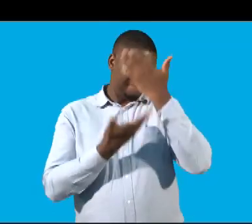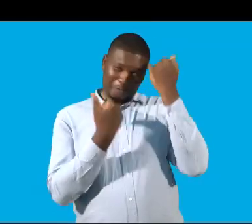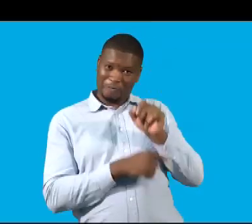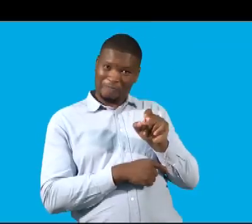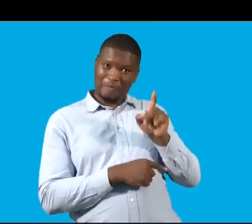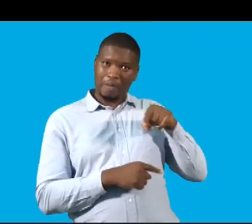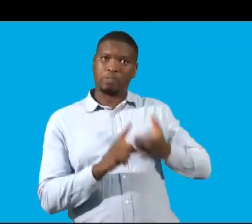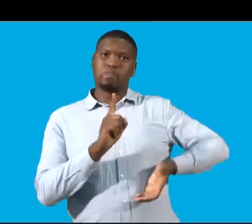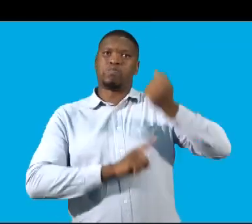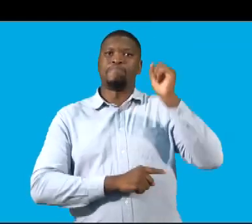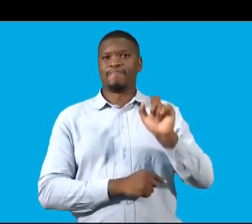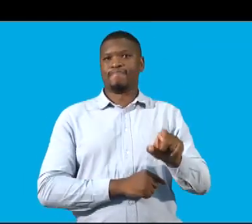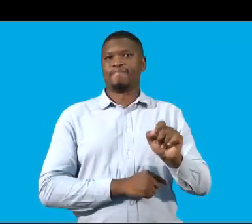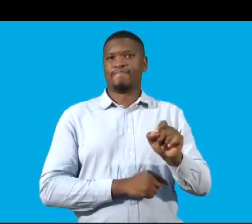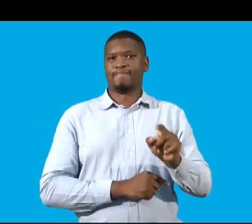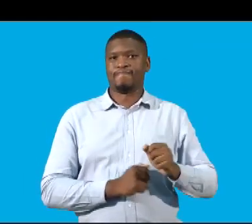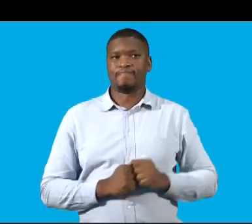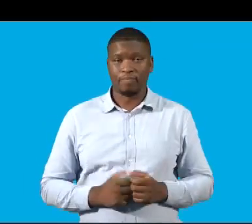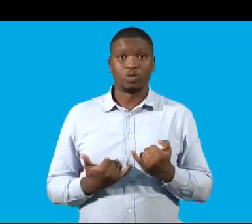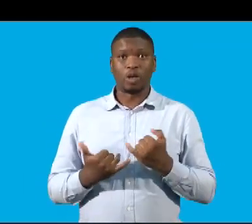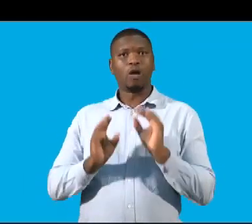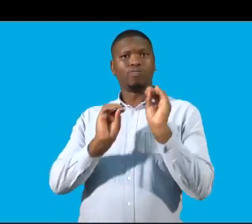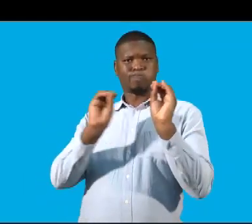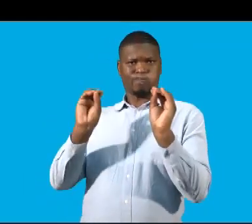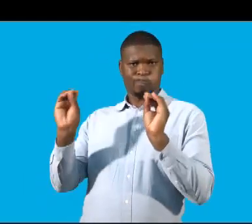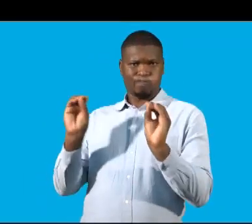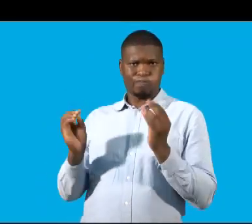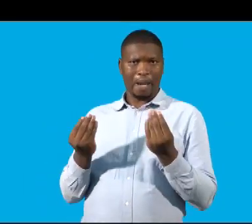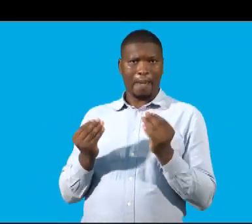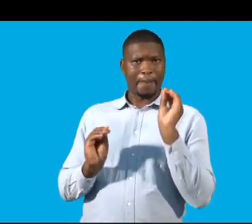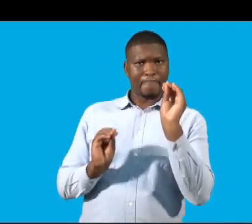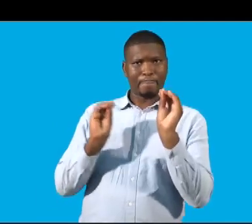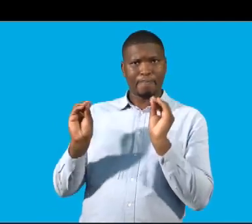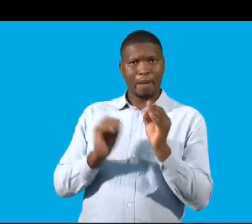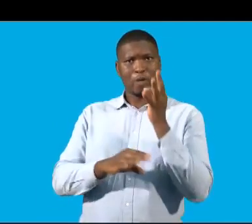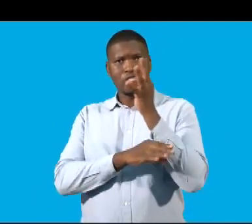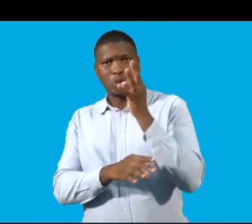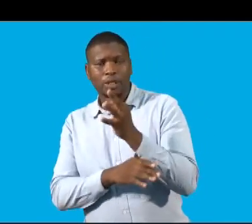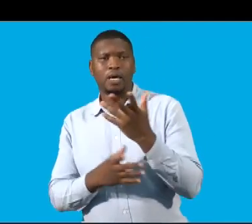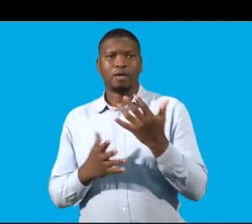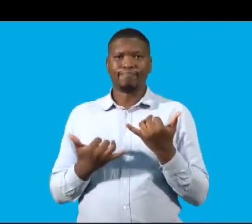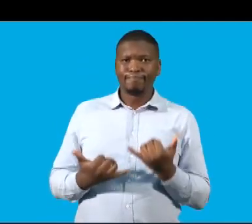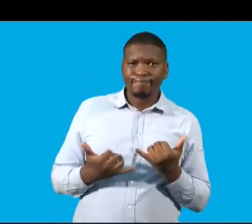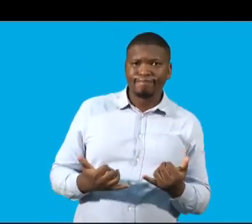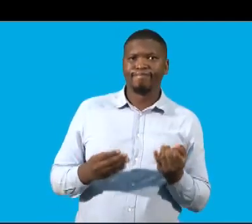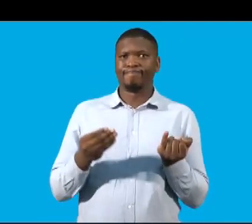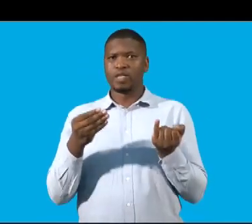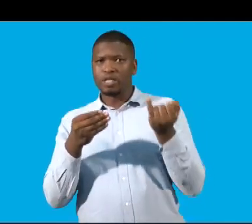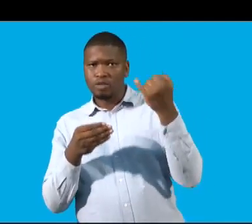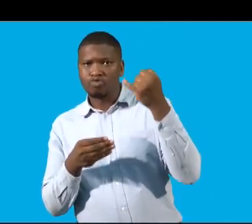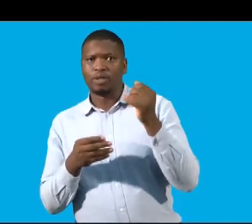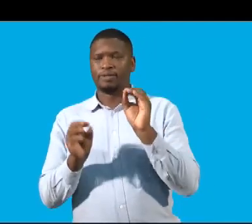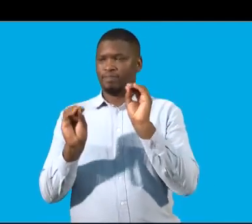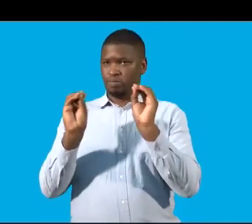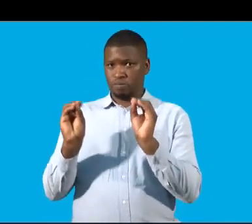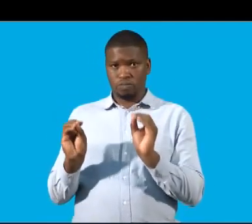we are trying to calculate. So when we substitute there we've substituted our future value, our present value, and of course our interest,